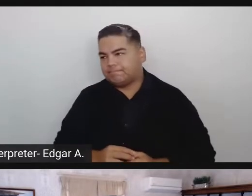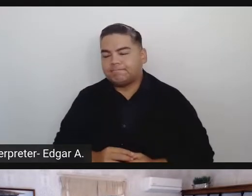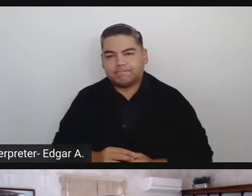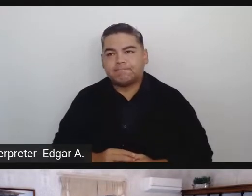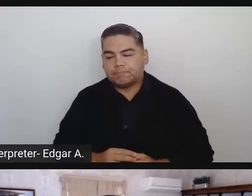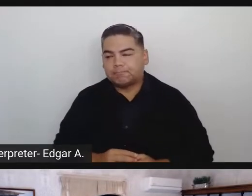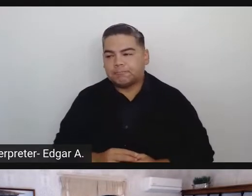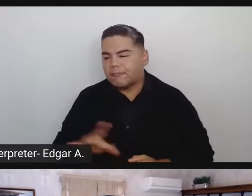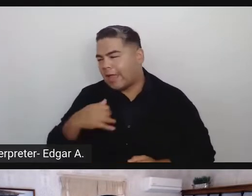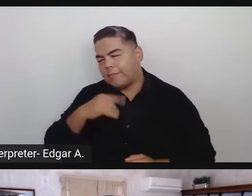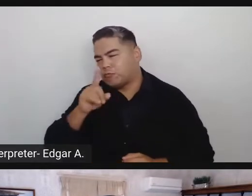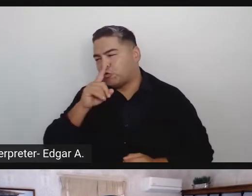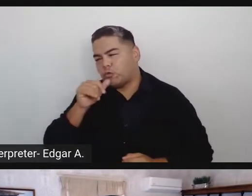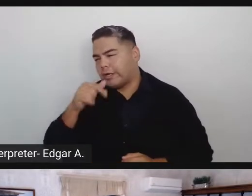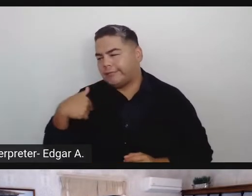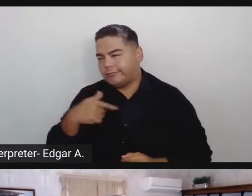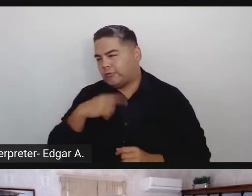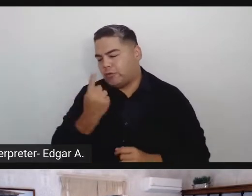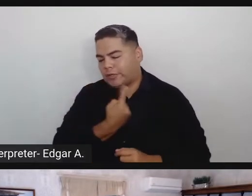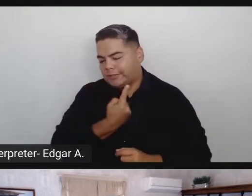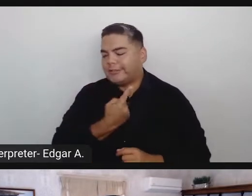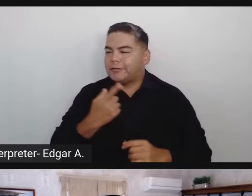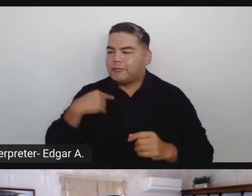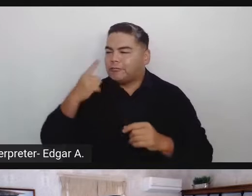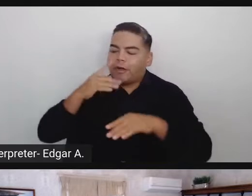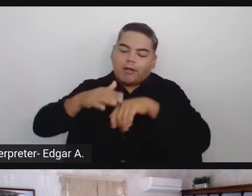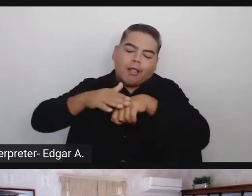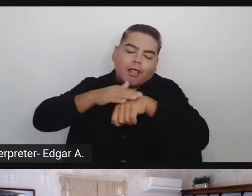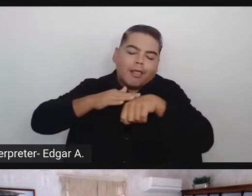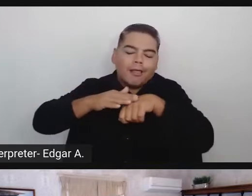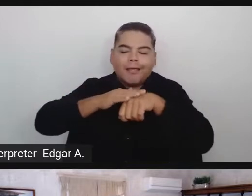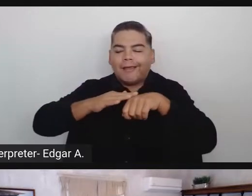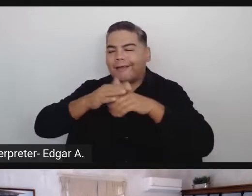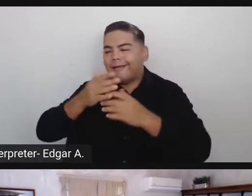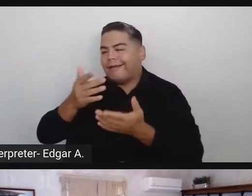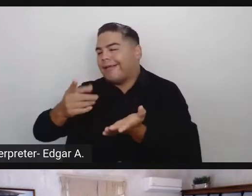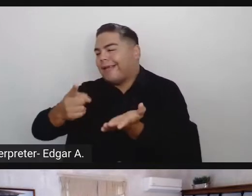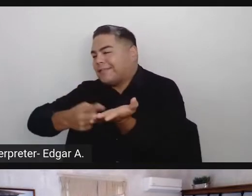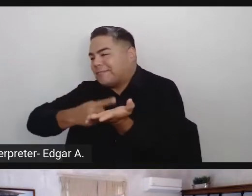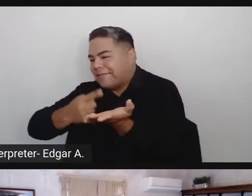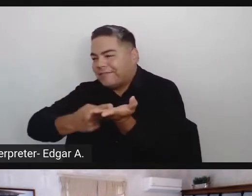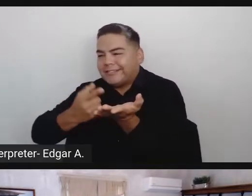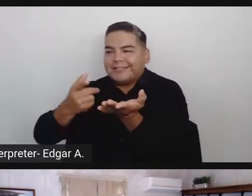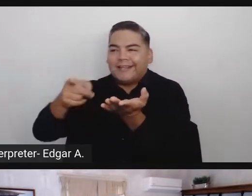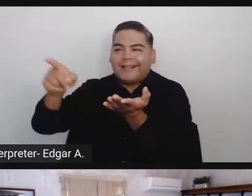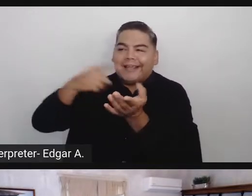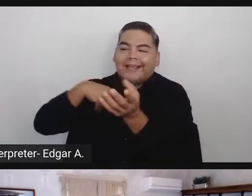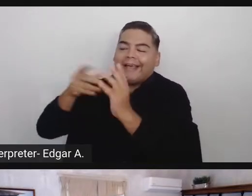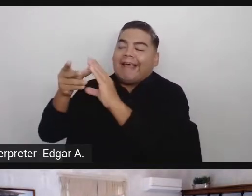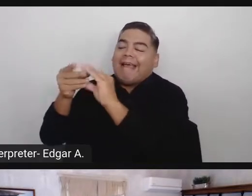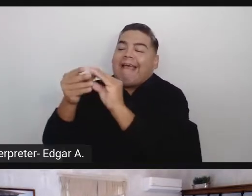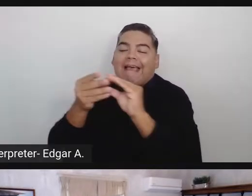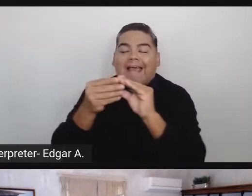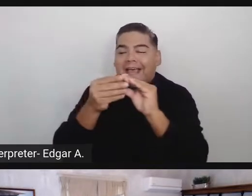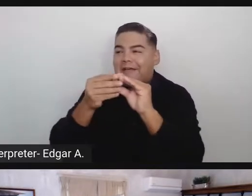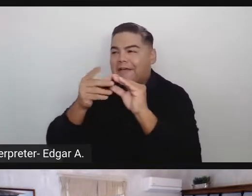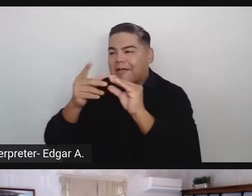sort of superficial JavaScript buttons that, theoretically help, but don't always actually